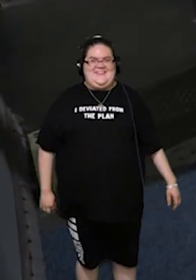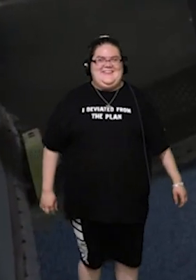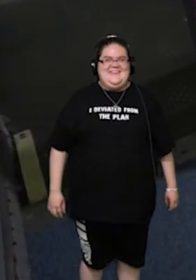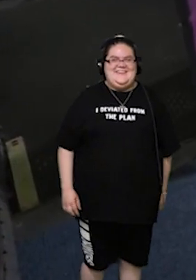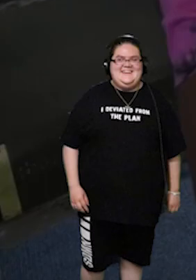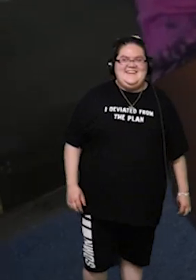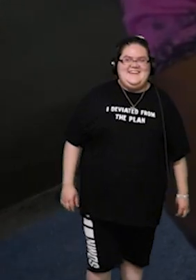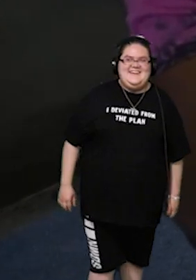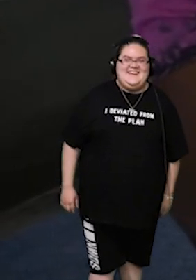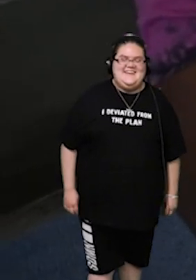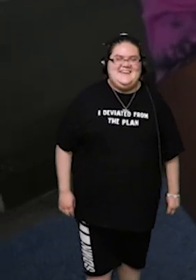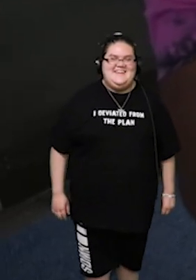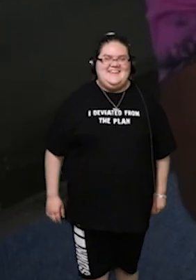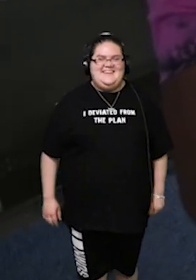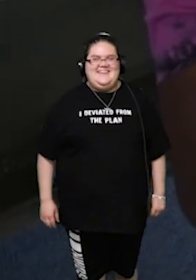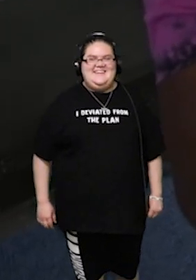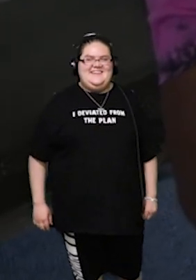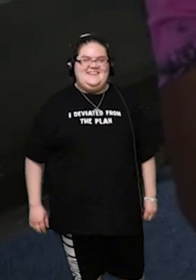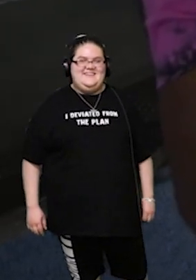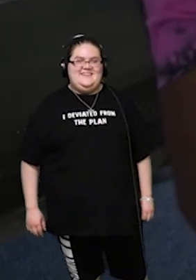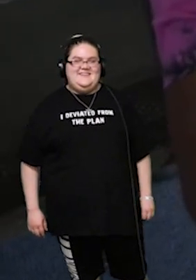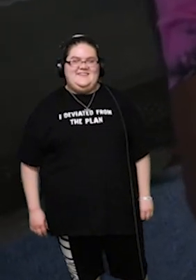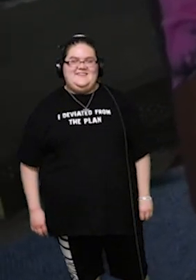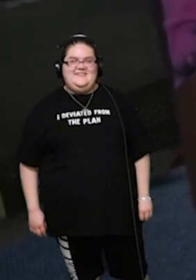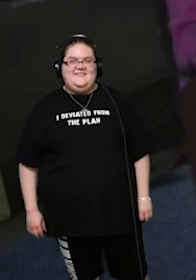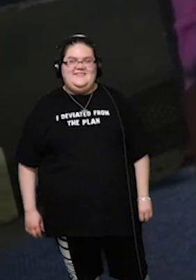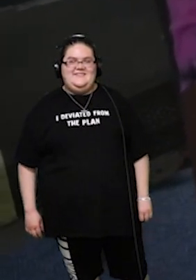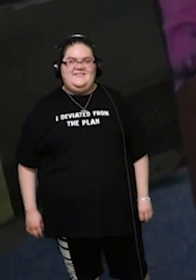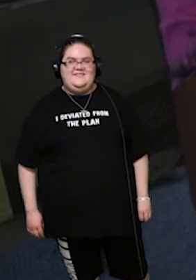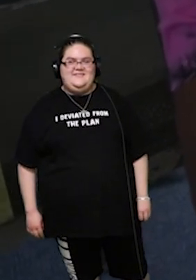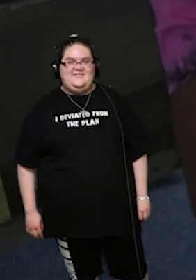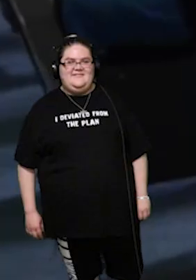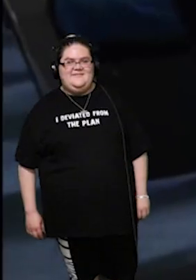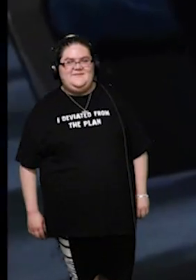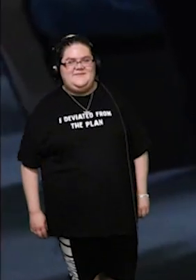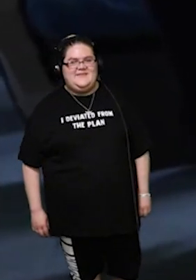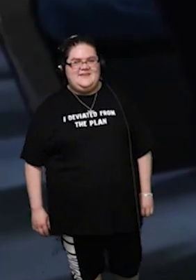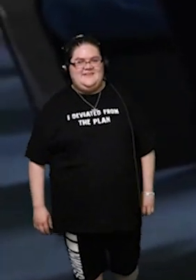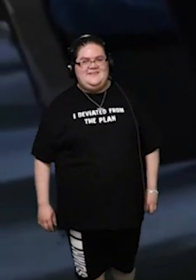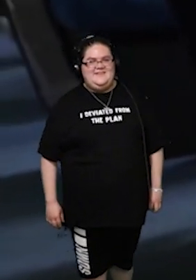The stewardess! What are they called? Air hostesses.